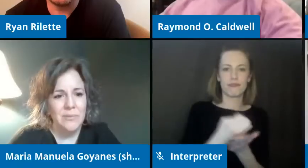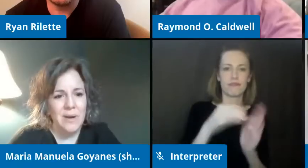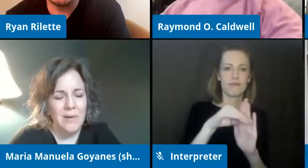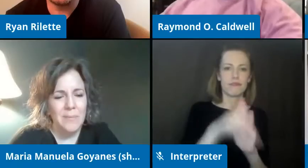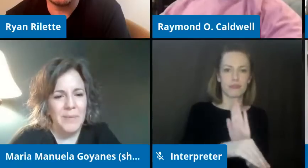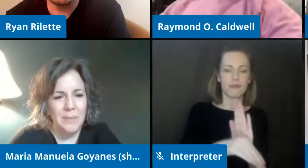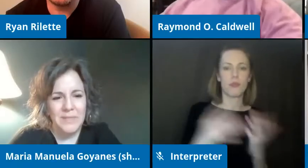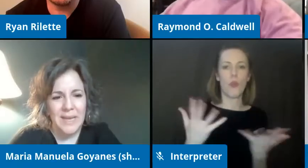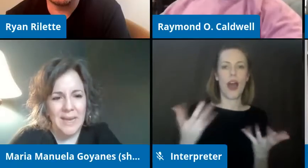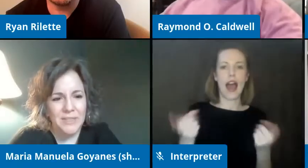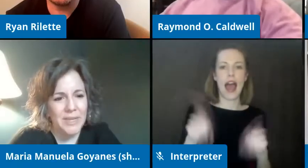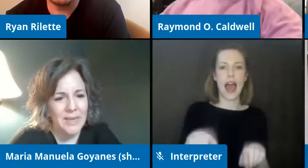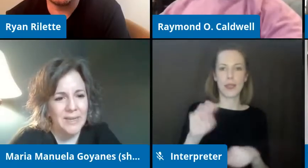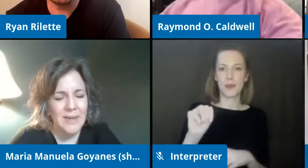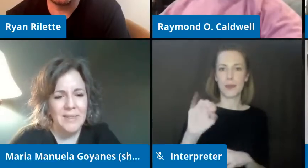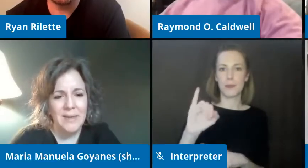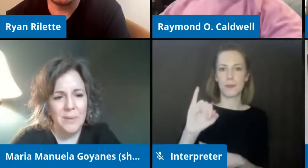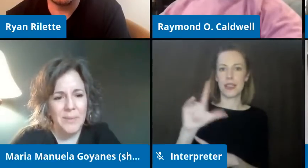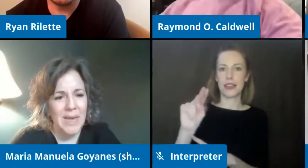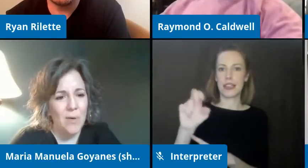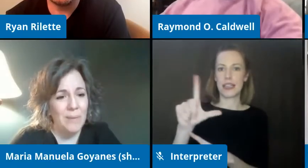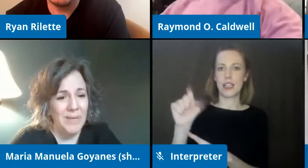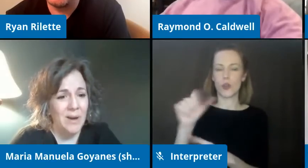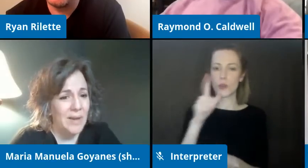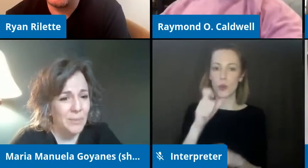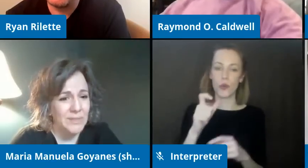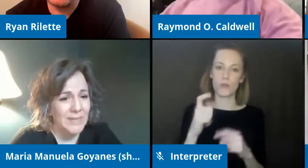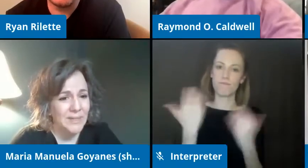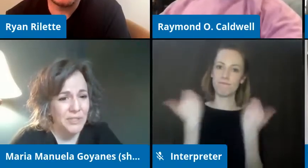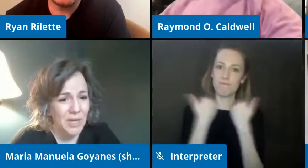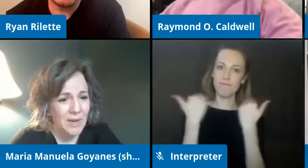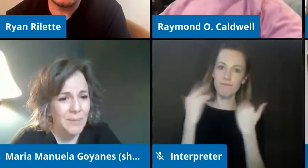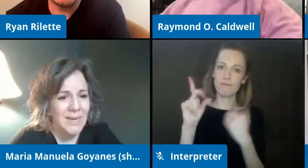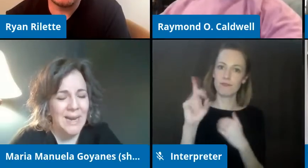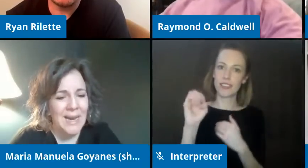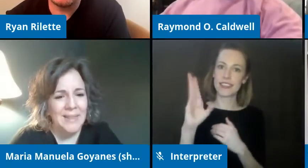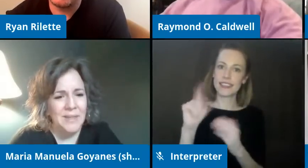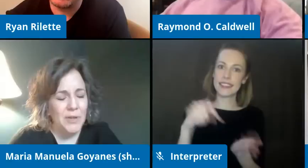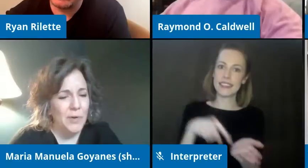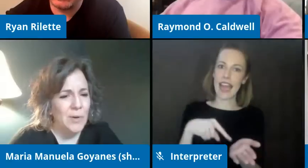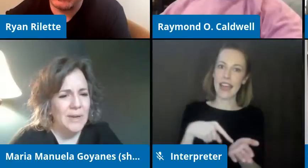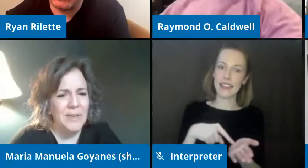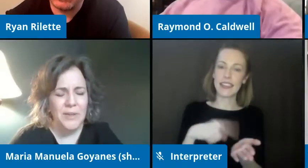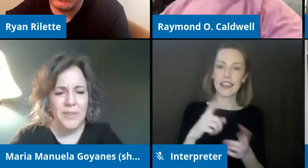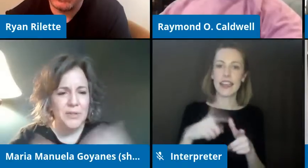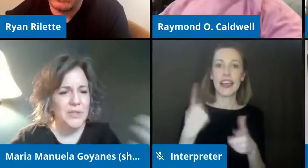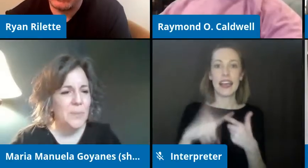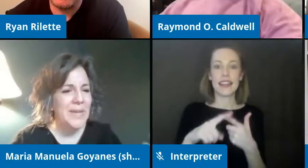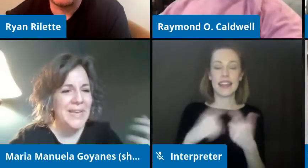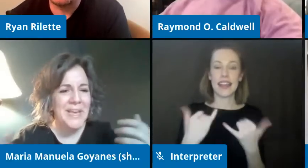to be able to get educated and then coming out and being unable to land a job. And, you know,